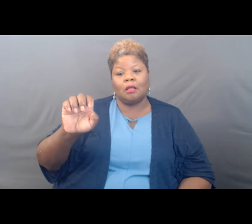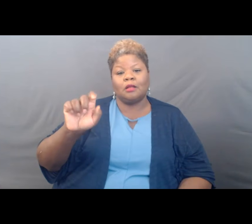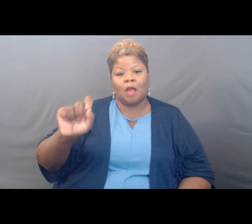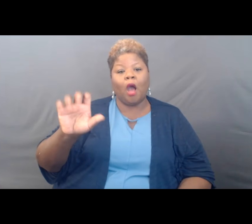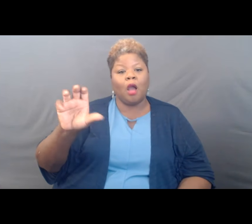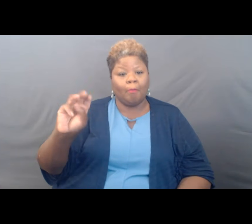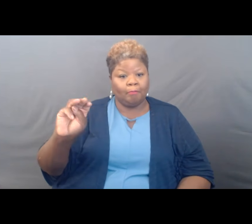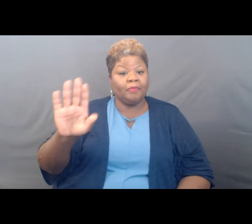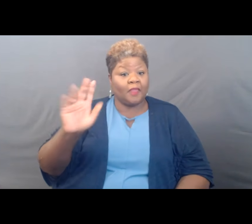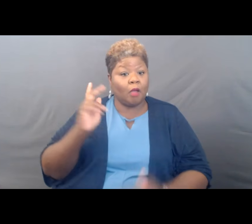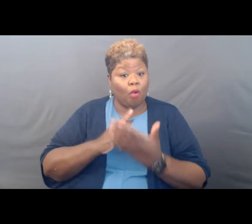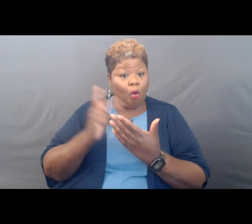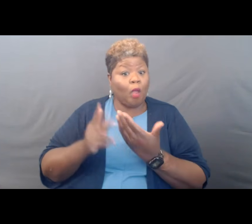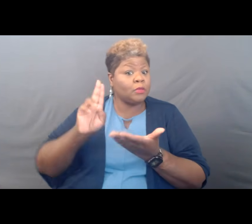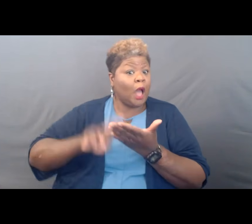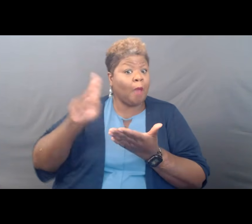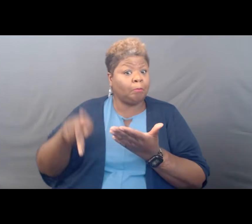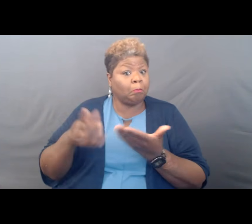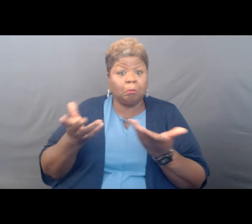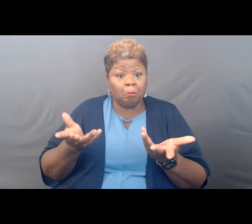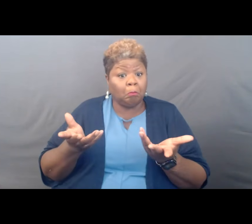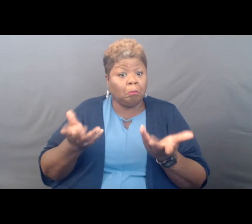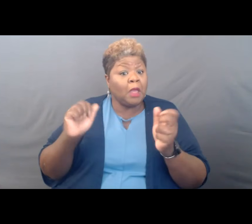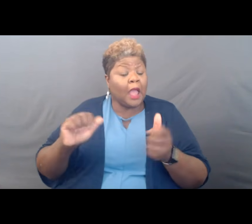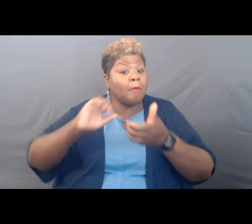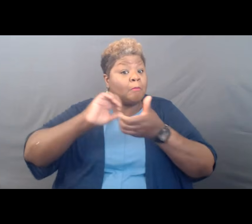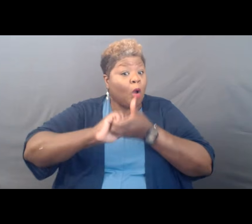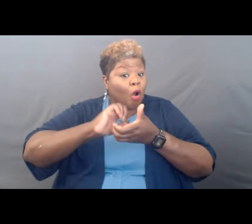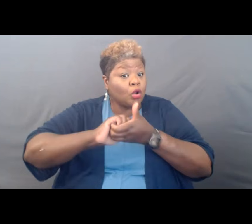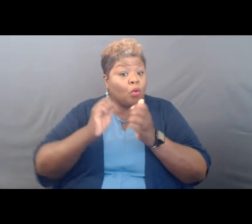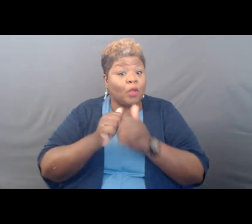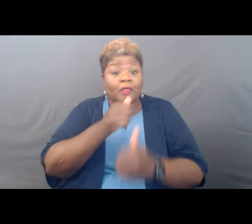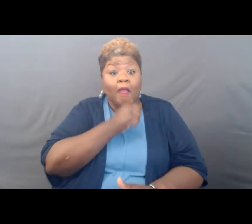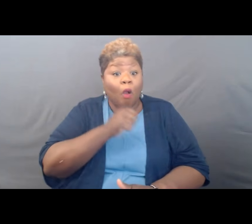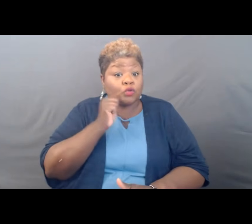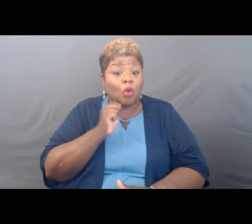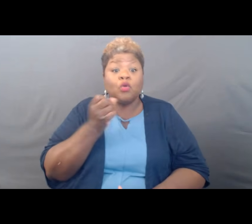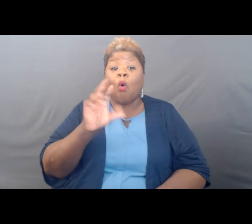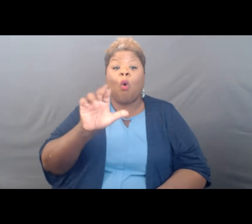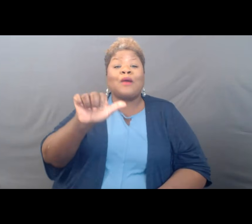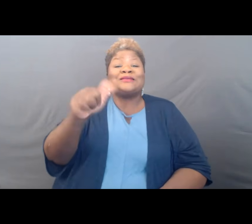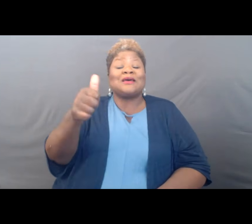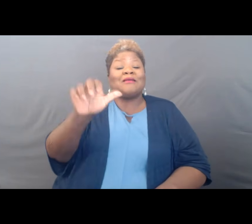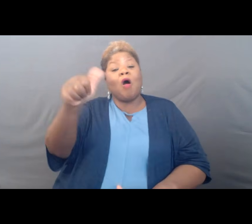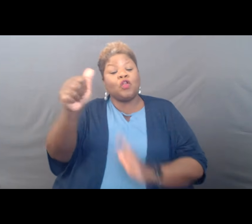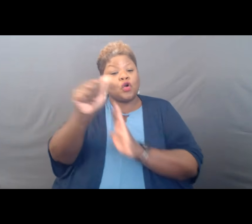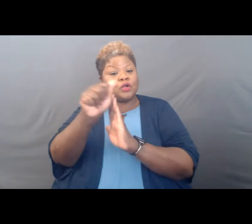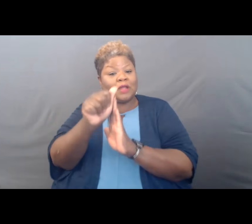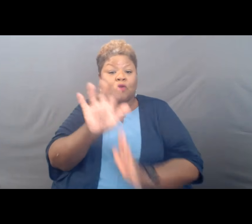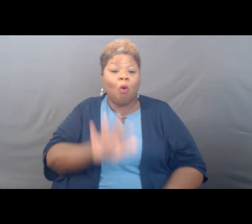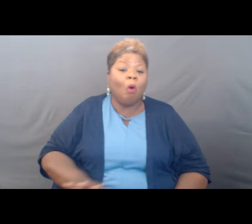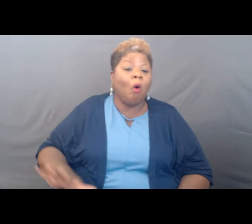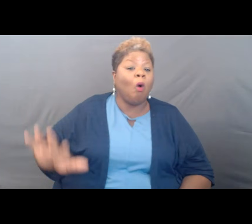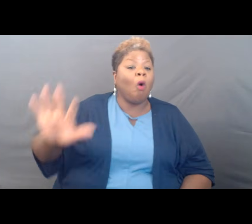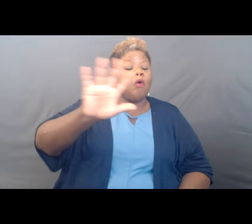ohiostable.com, and you can sign up. They're not only partnered with Arizona, they're partnered with 10 other states across the nation.